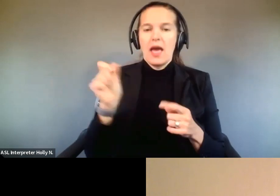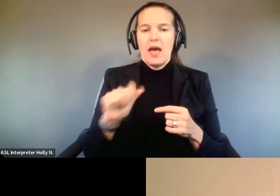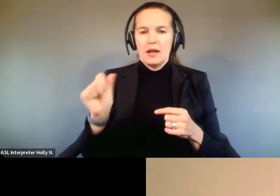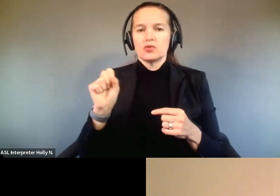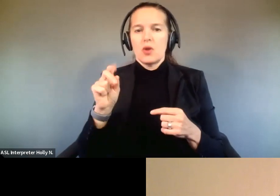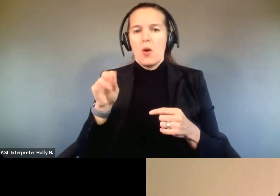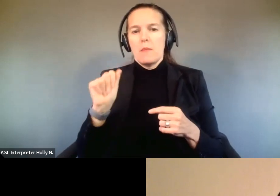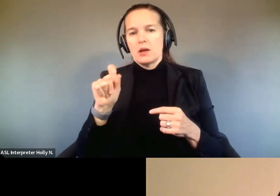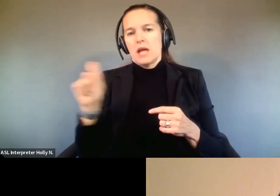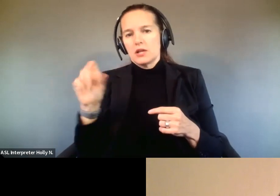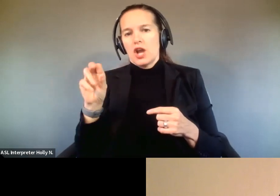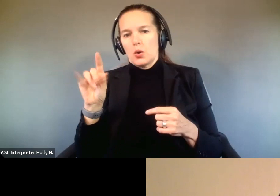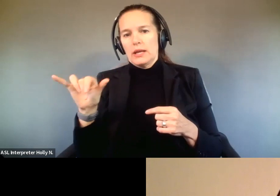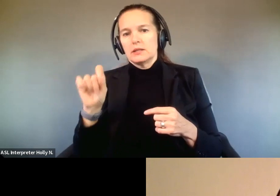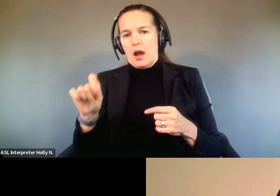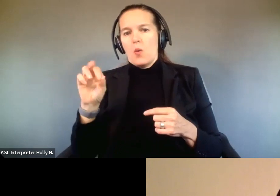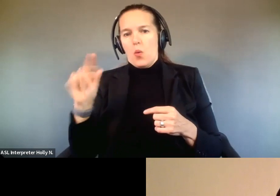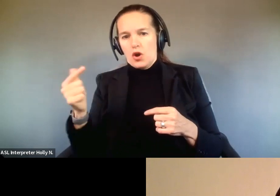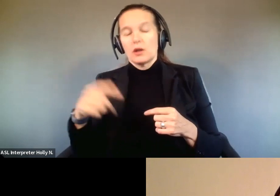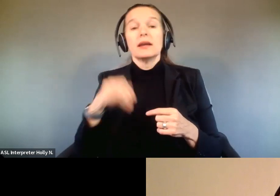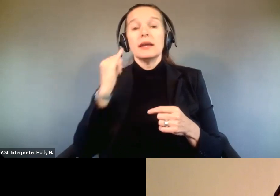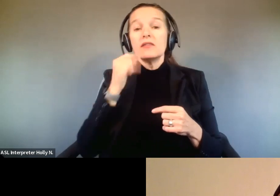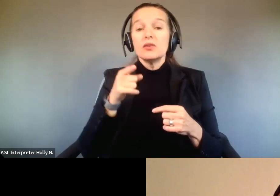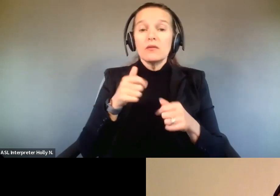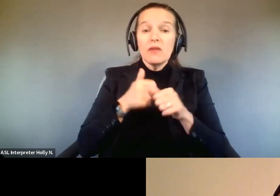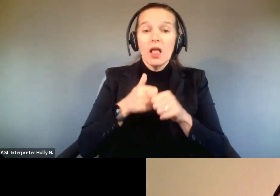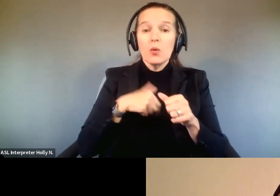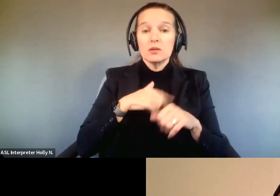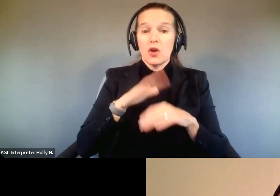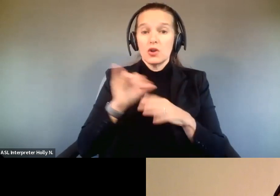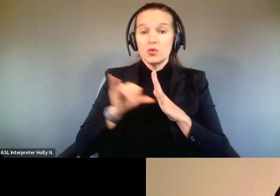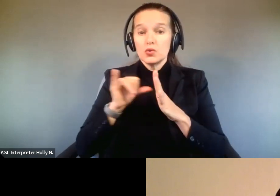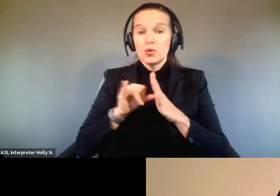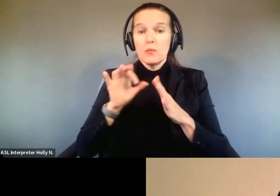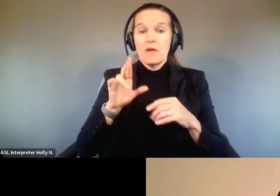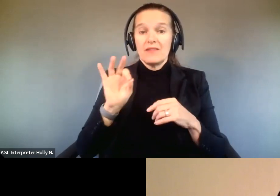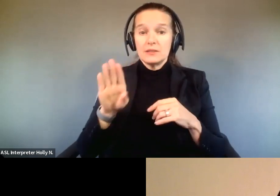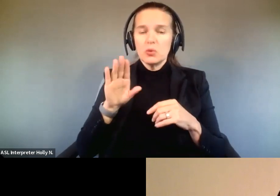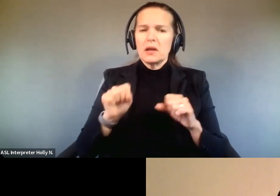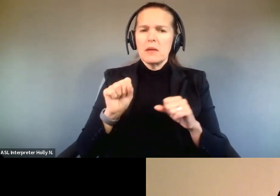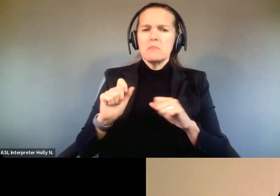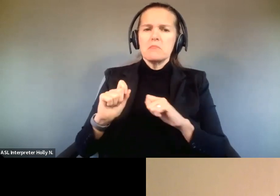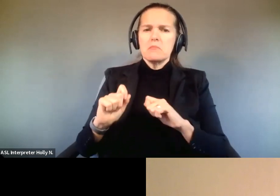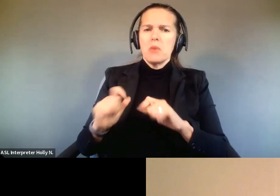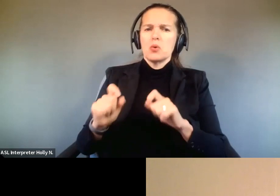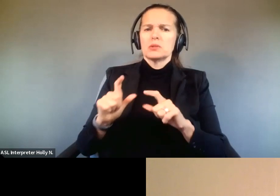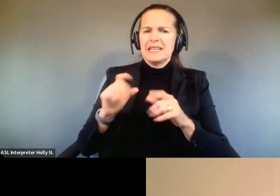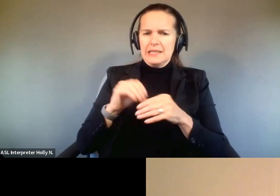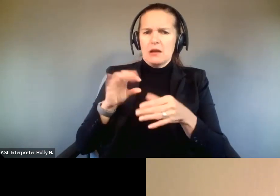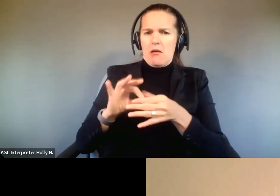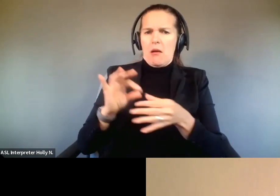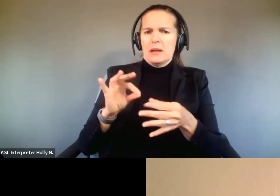sonoma-county.org. Or if you are following us on Facebook or YouTube, just post your question in the comments area, and we have